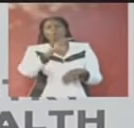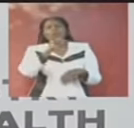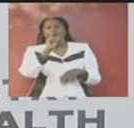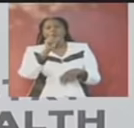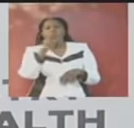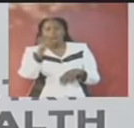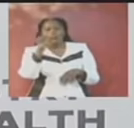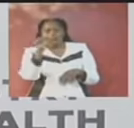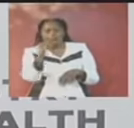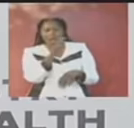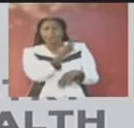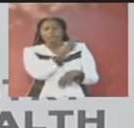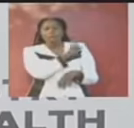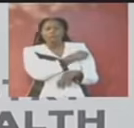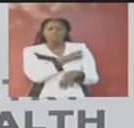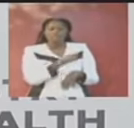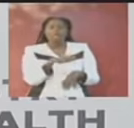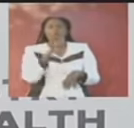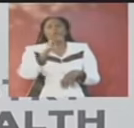and Multi-Training Facility.